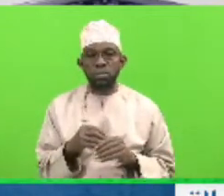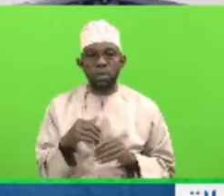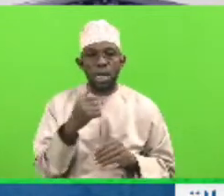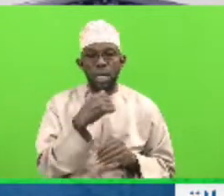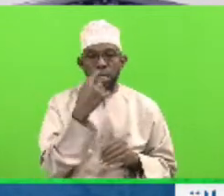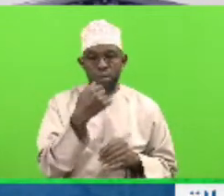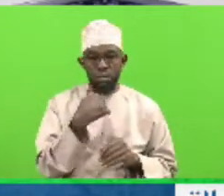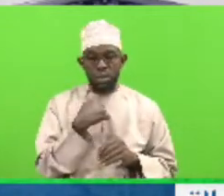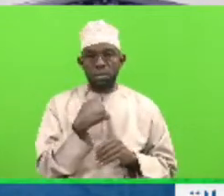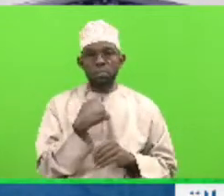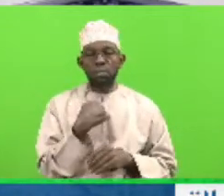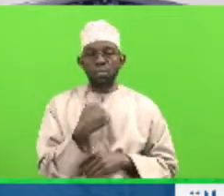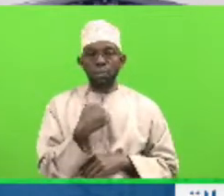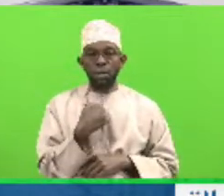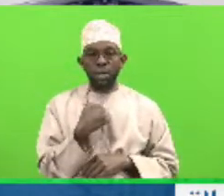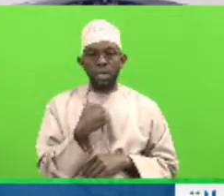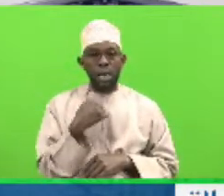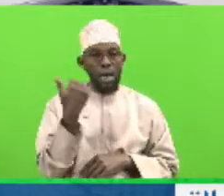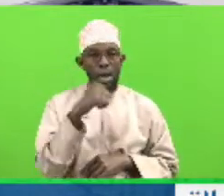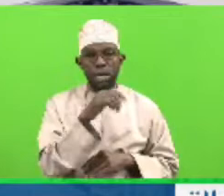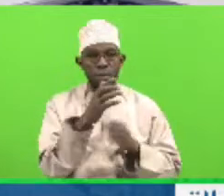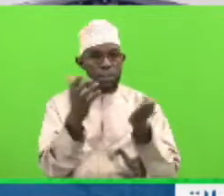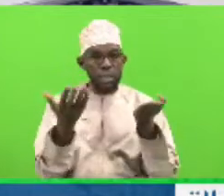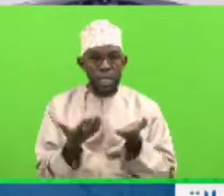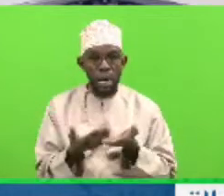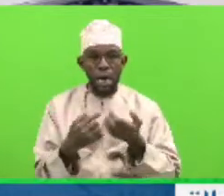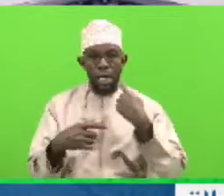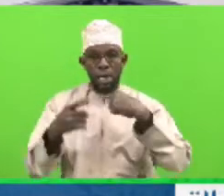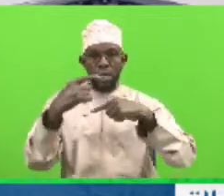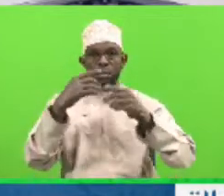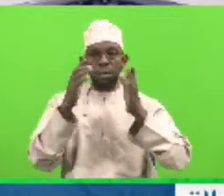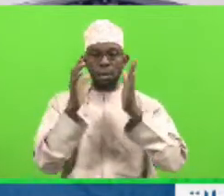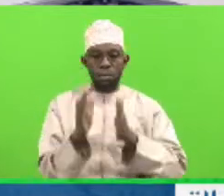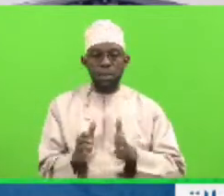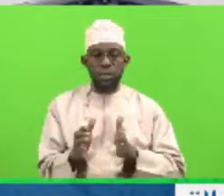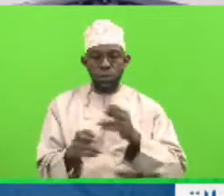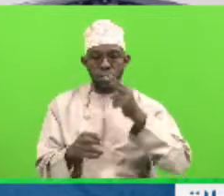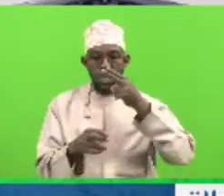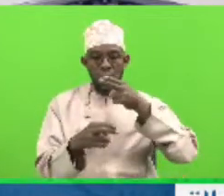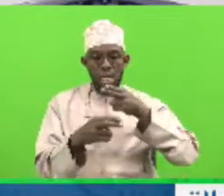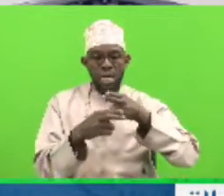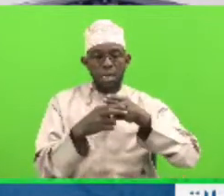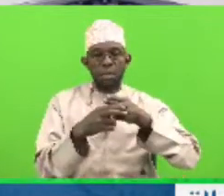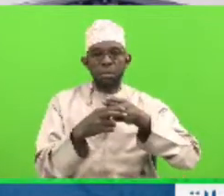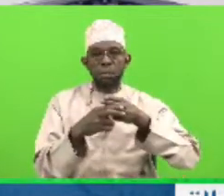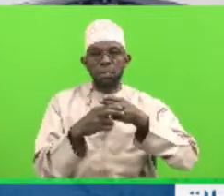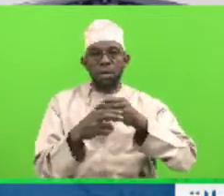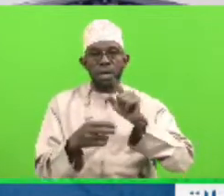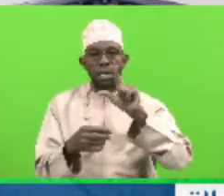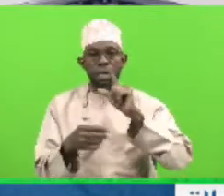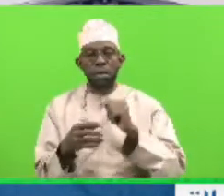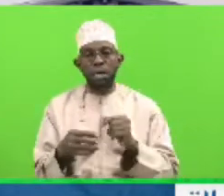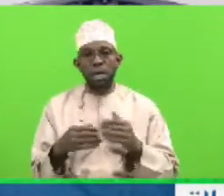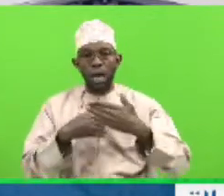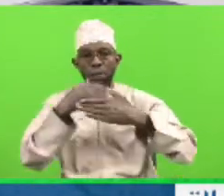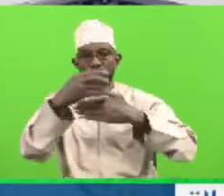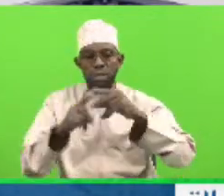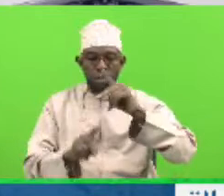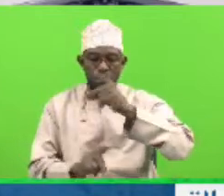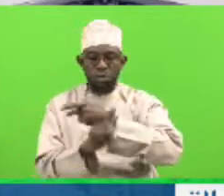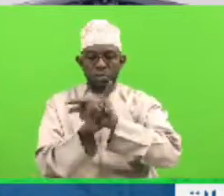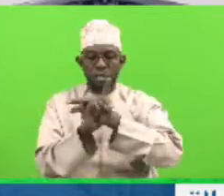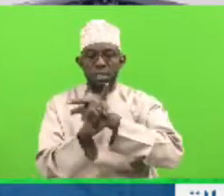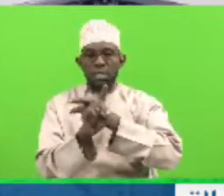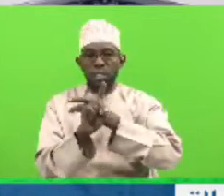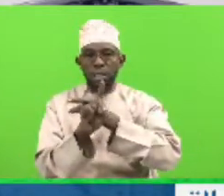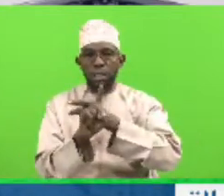Anyone tell me, has anyone here come across a person who has been named after Nabi Lut alayhi salam?